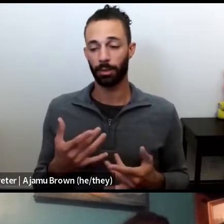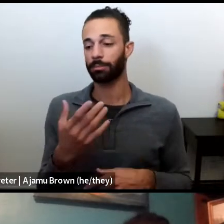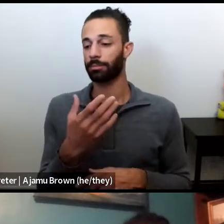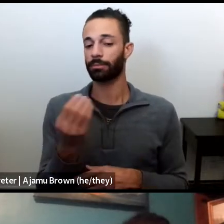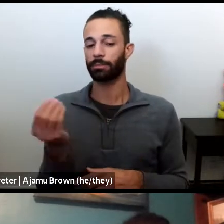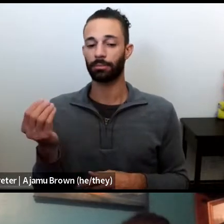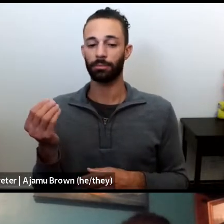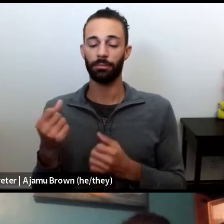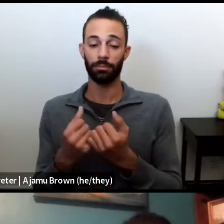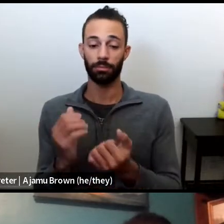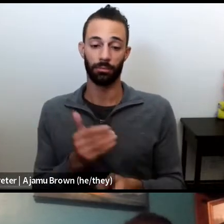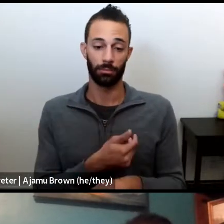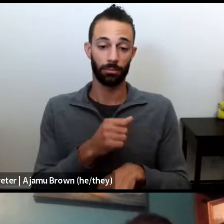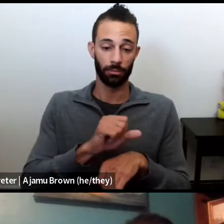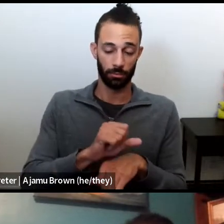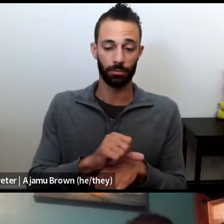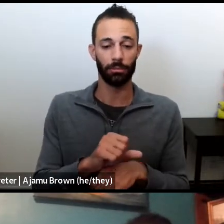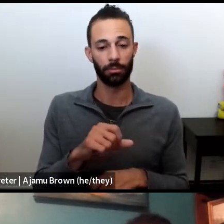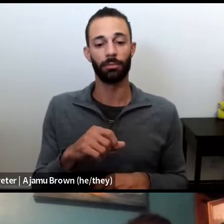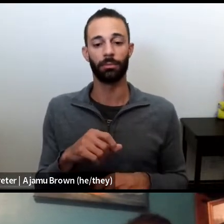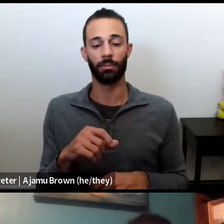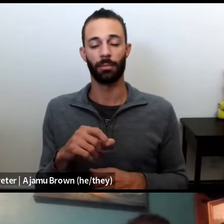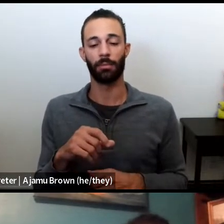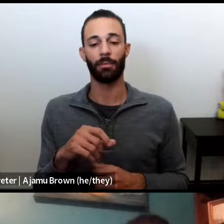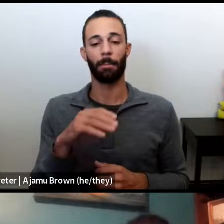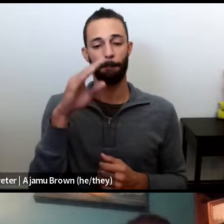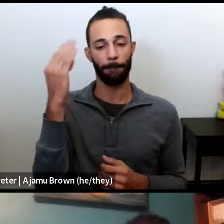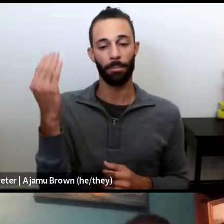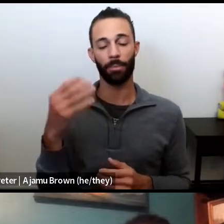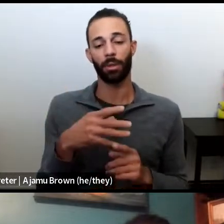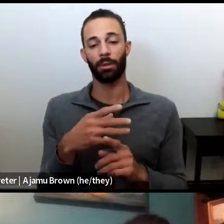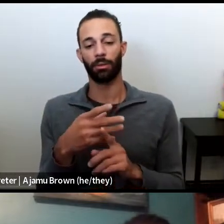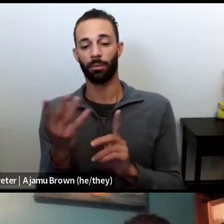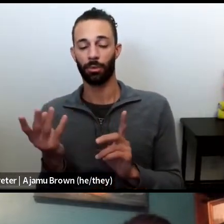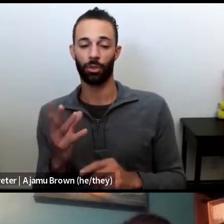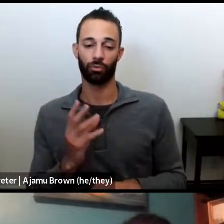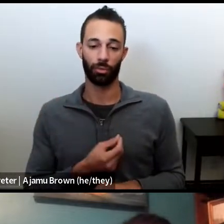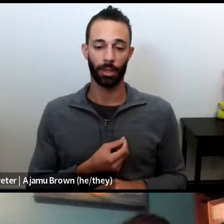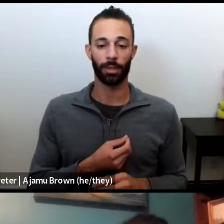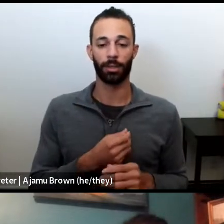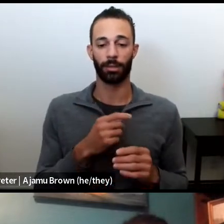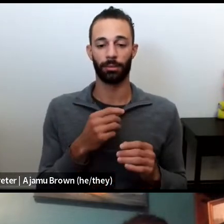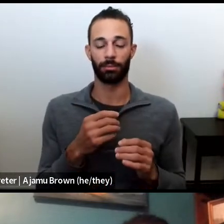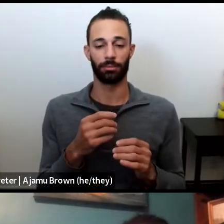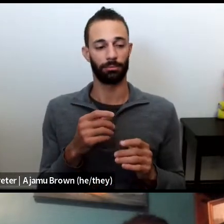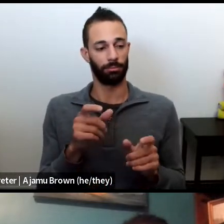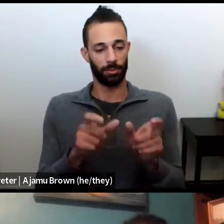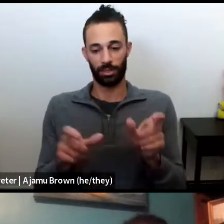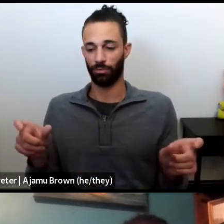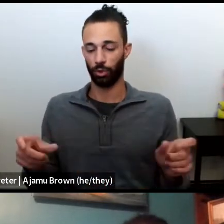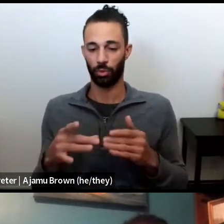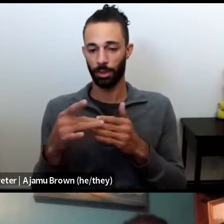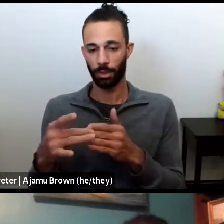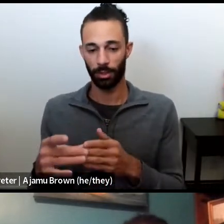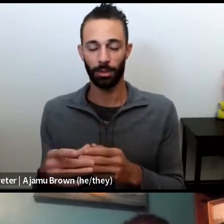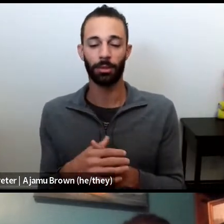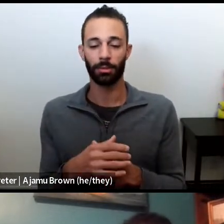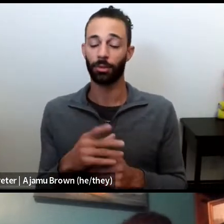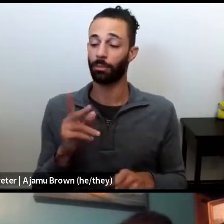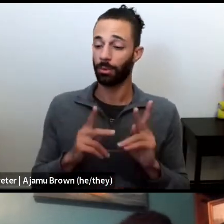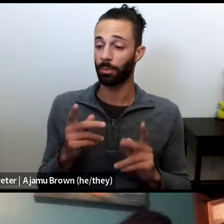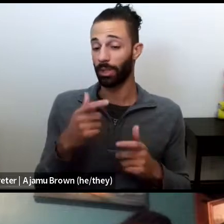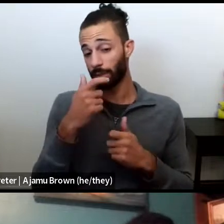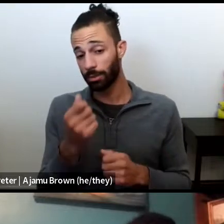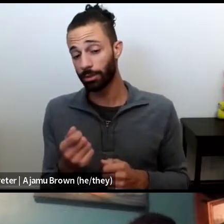work that is led by Black, trans, queer individuals as well. If folks are interested, intrigued, or would like to kind